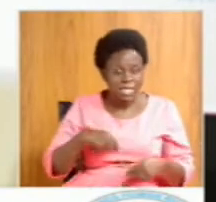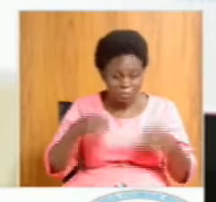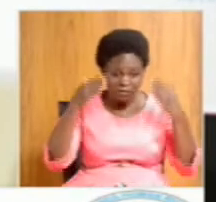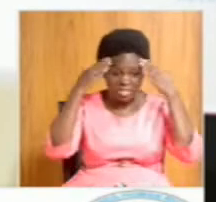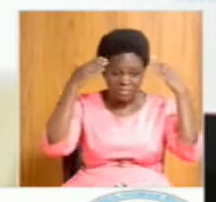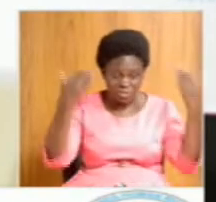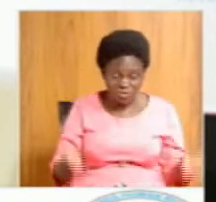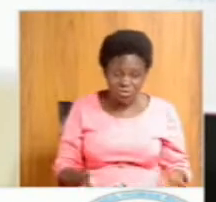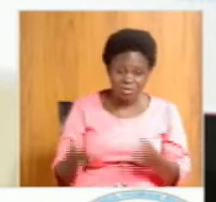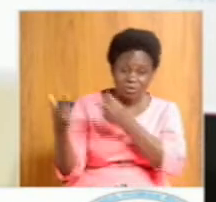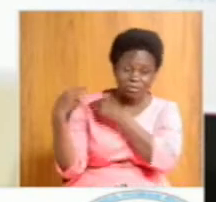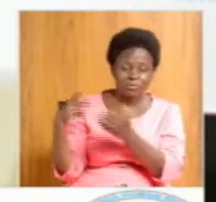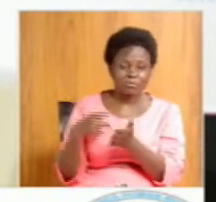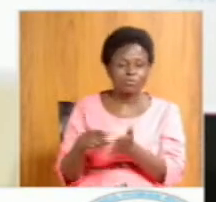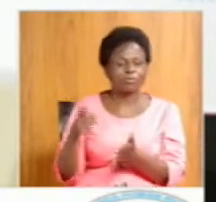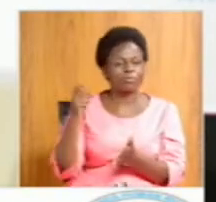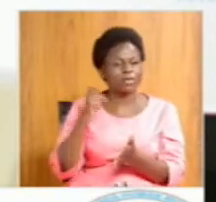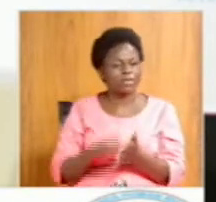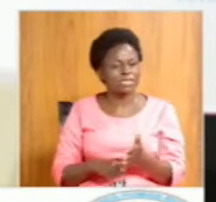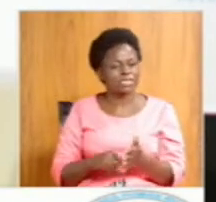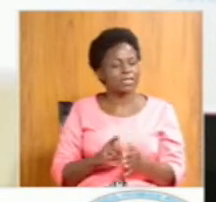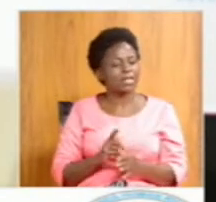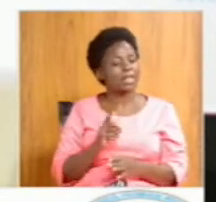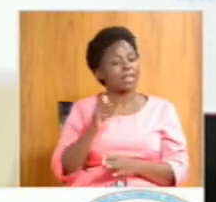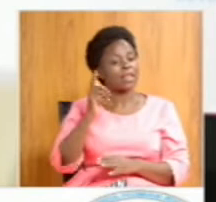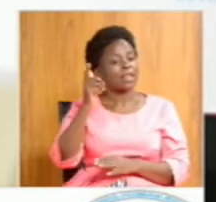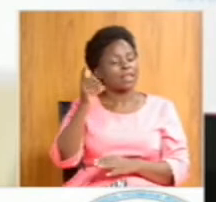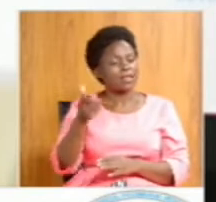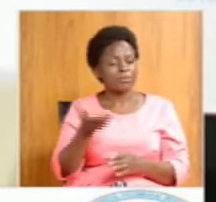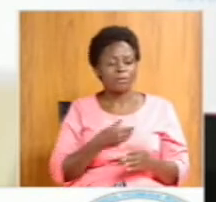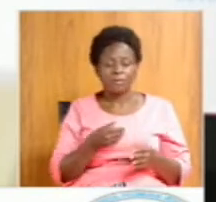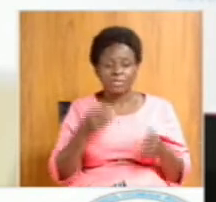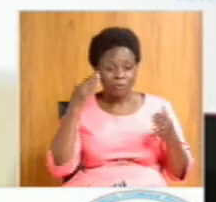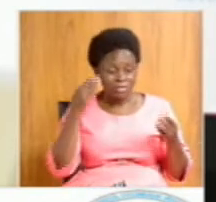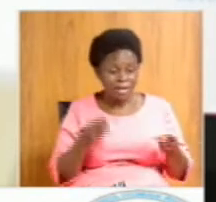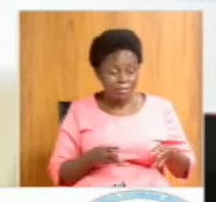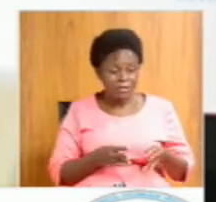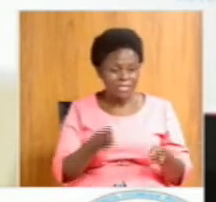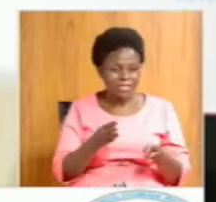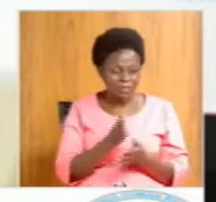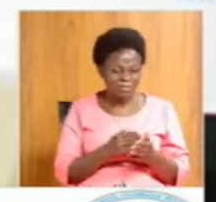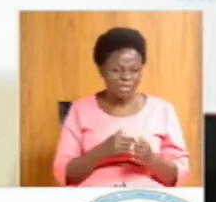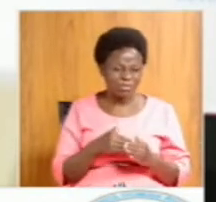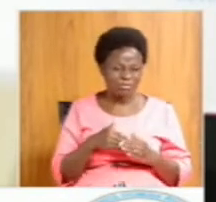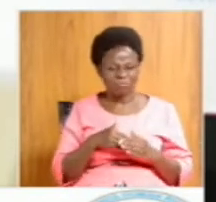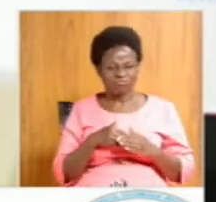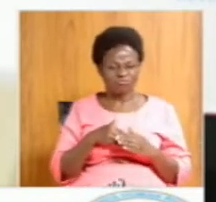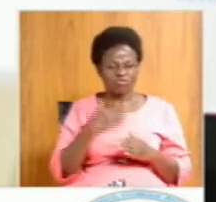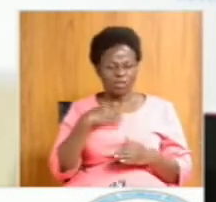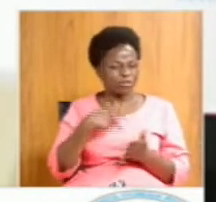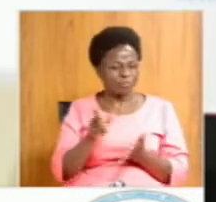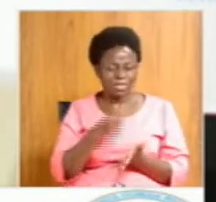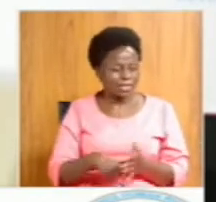we're supposed to pay taxes on certain things let alone the fact that we don't trust the system so we are also a bit hesitant to pay taxes and